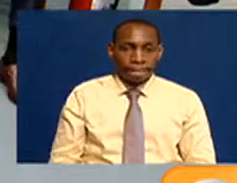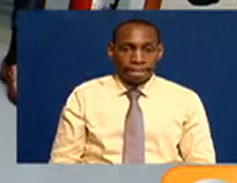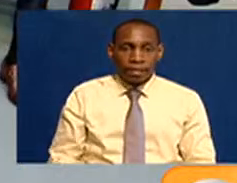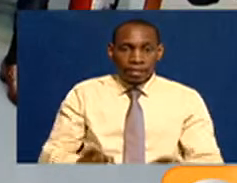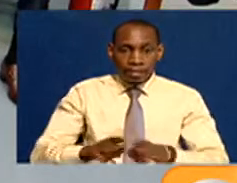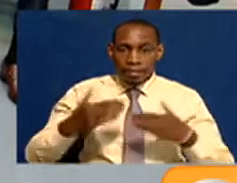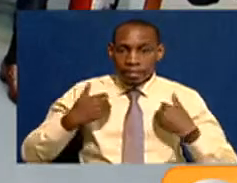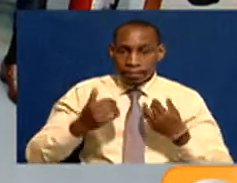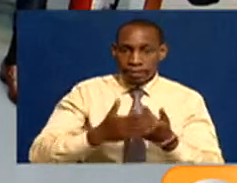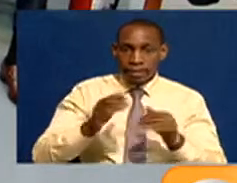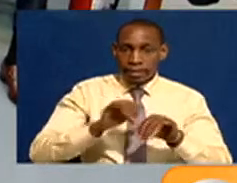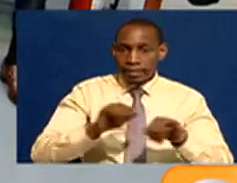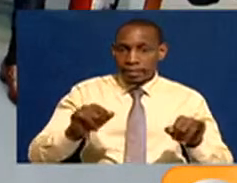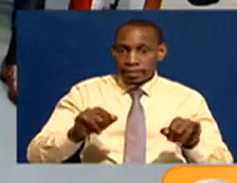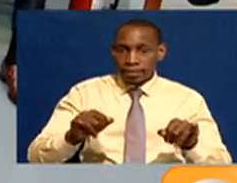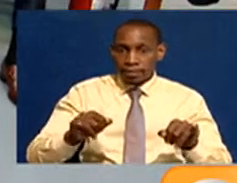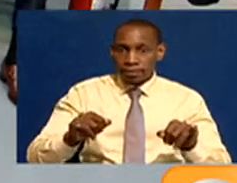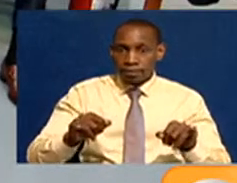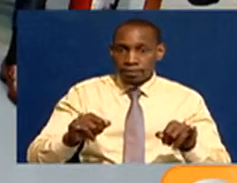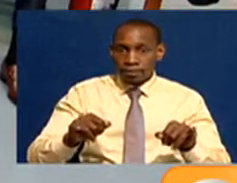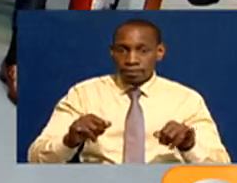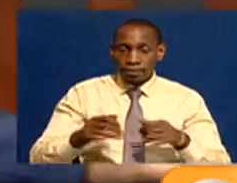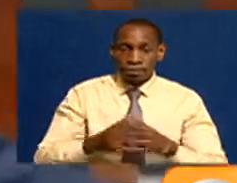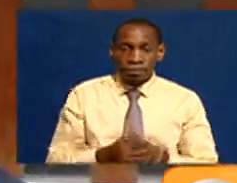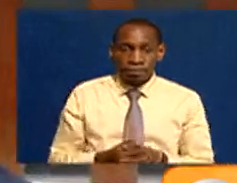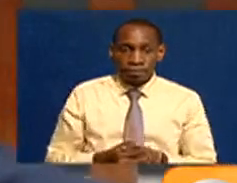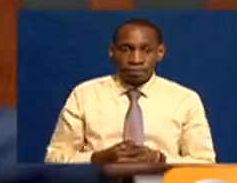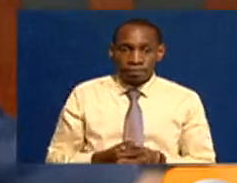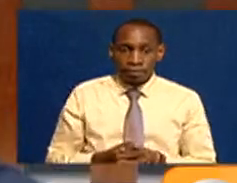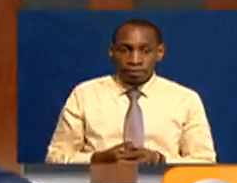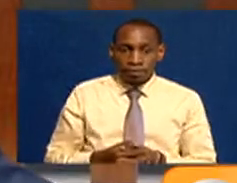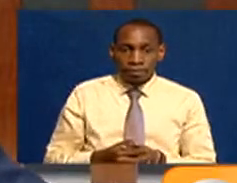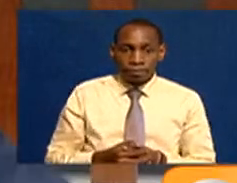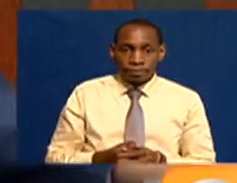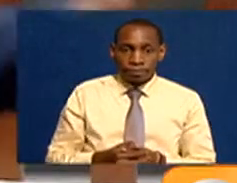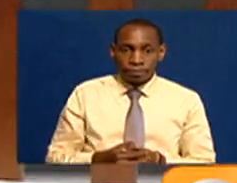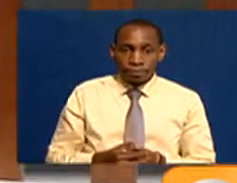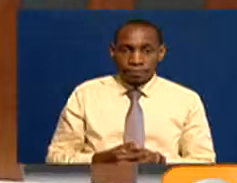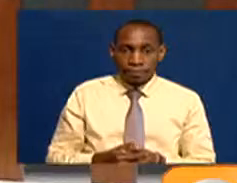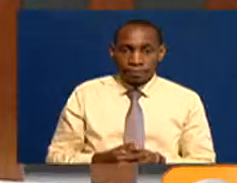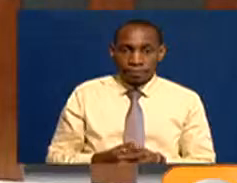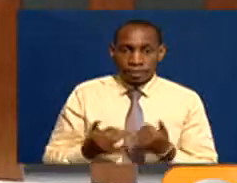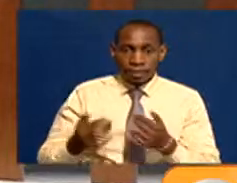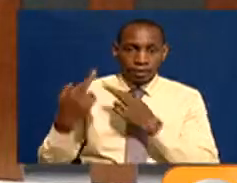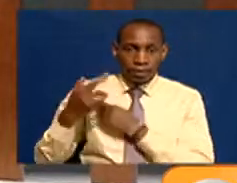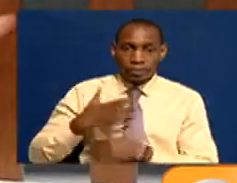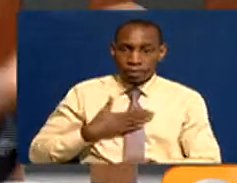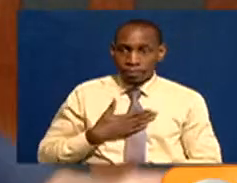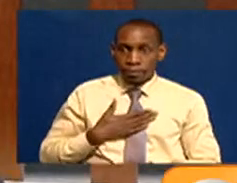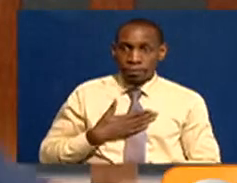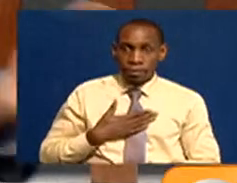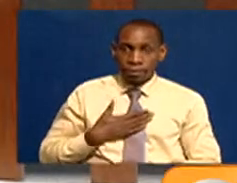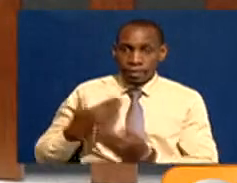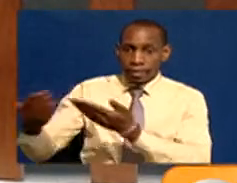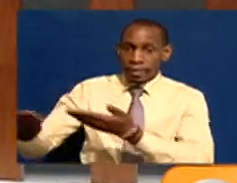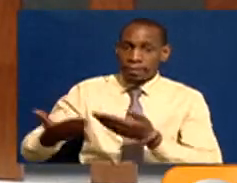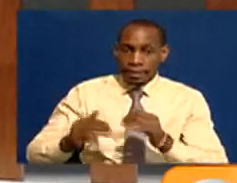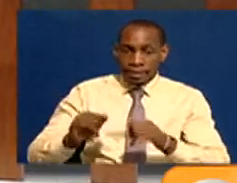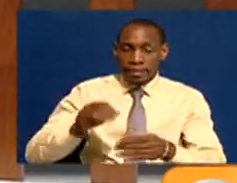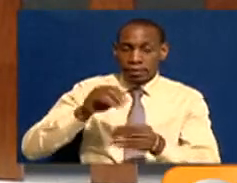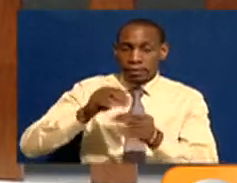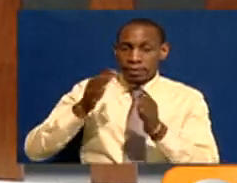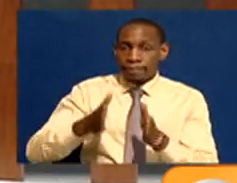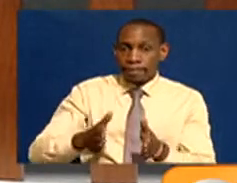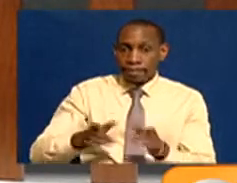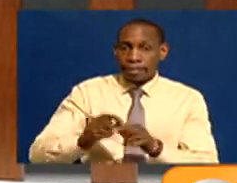Not even that. There's going to be a point whereby we can't build public hospitals anymore. Yes. So it's up to me to go out there to the world and bring in investors.